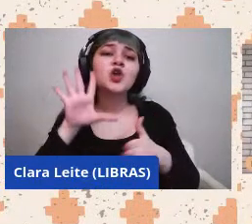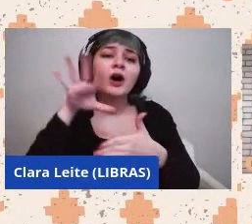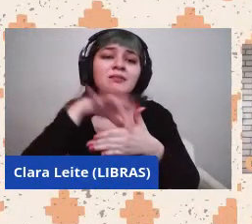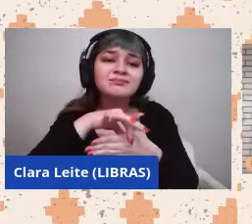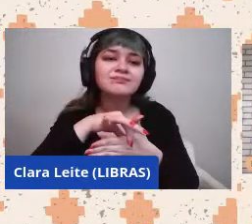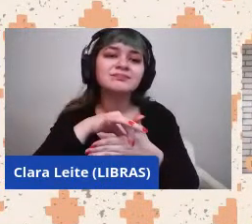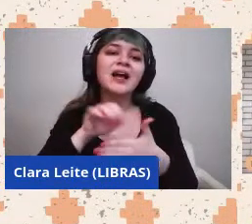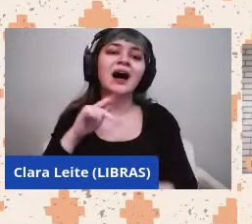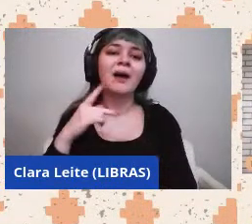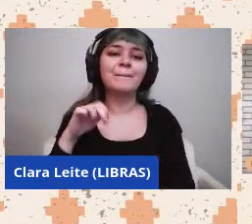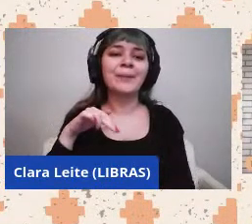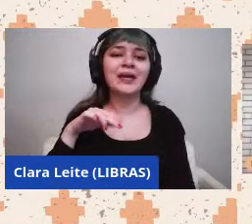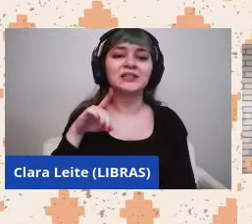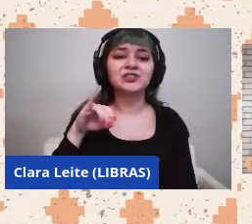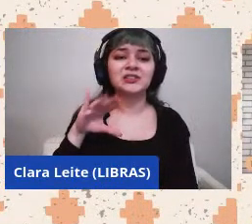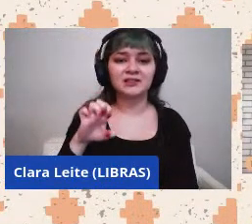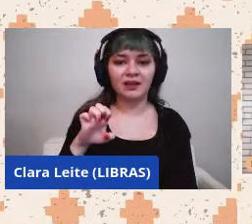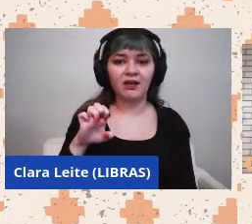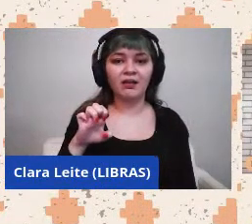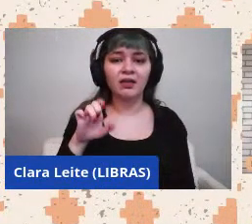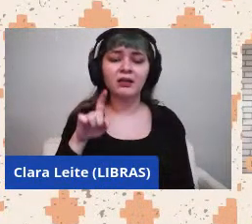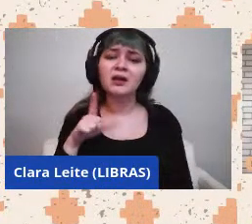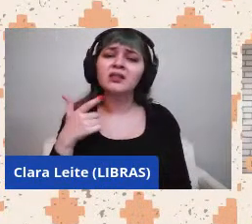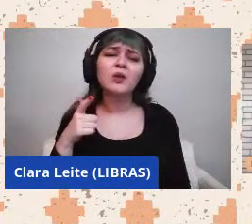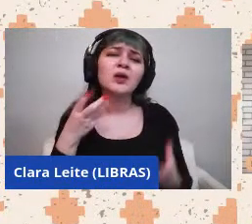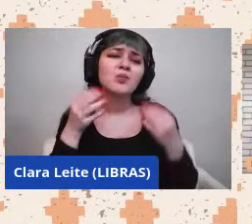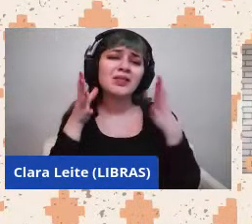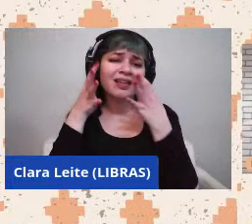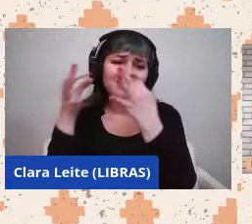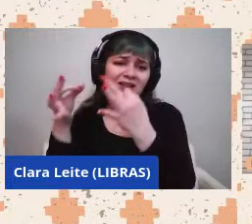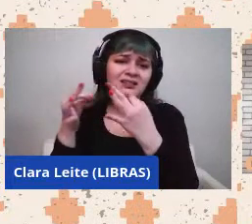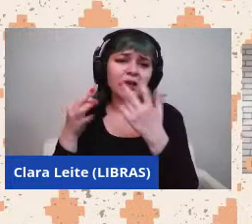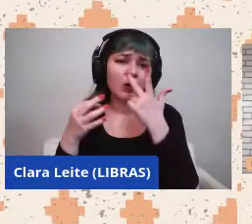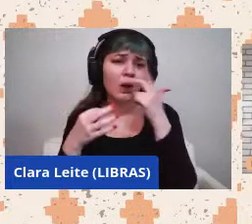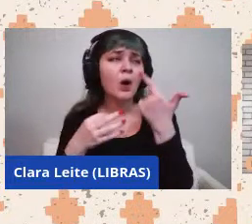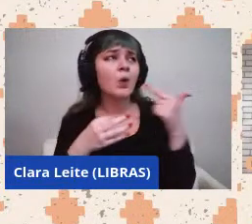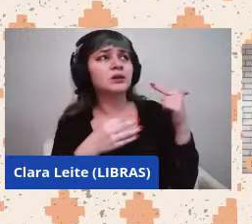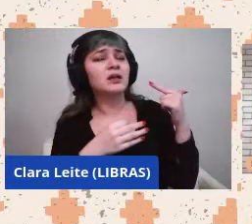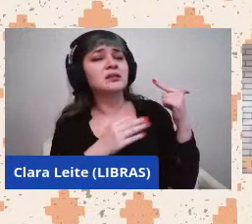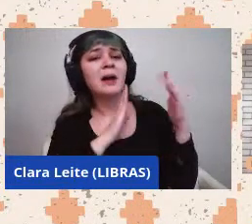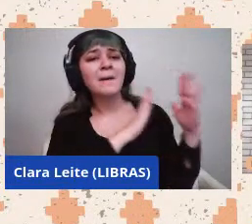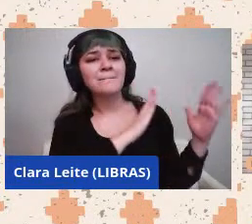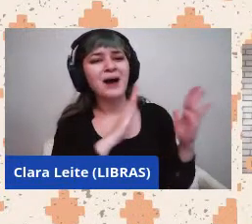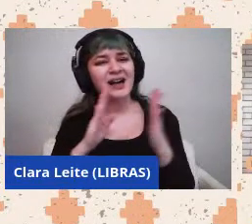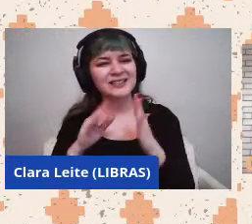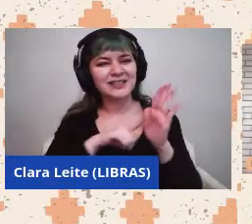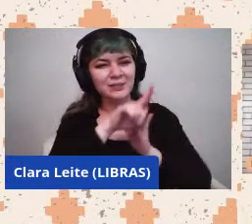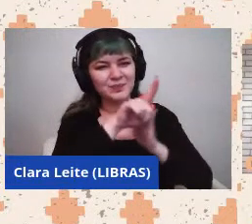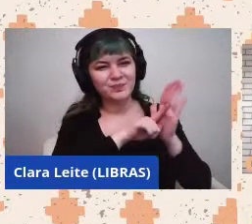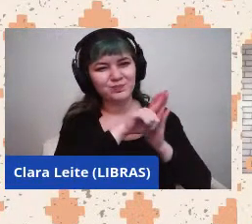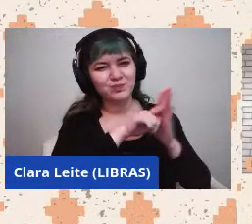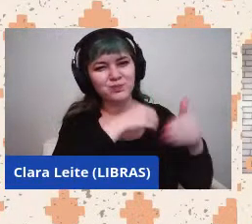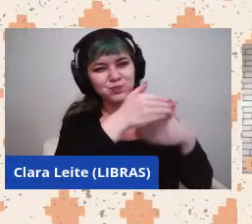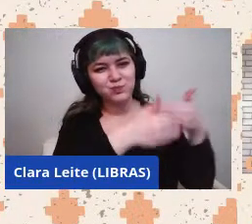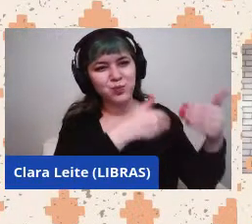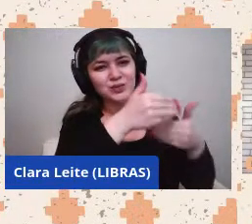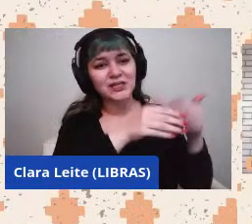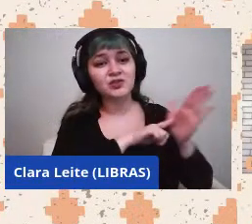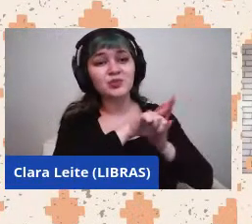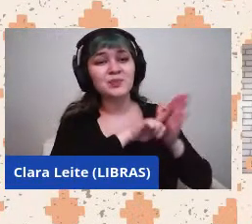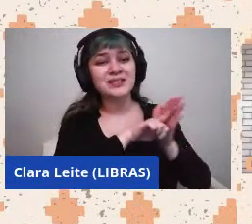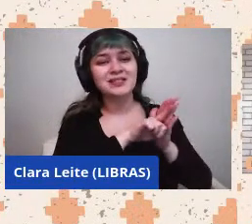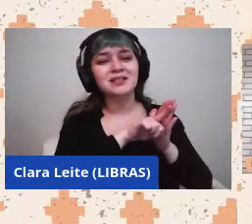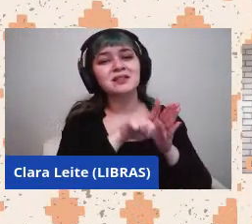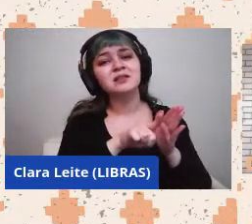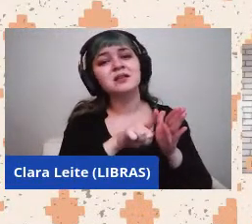and they don't get as much attention as other aspects of the research process. And I think, there is now quite a